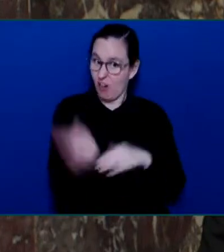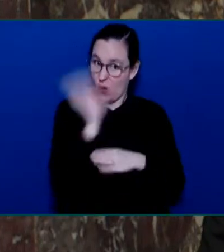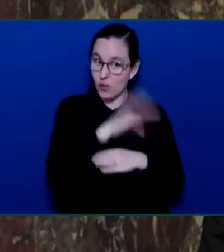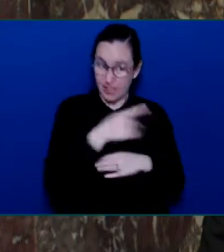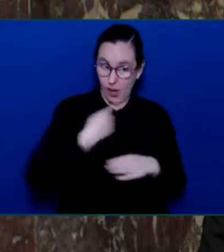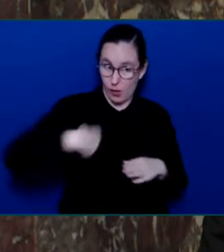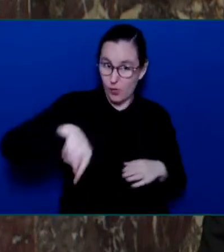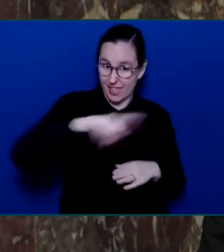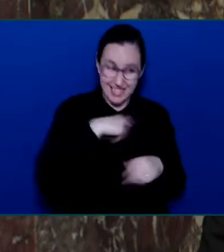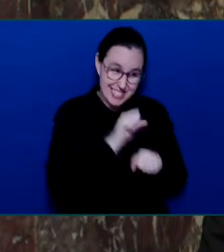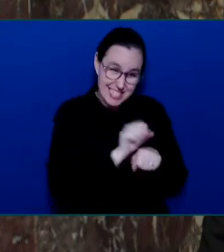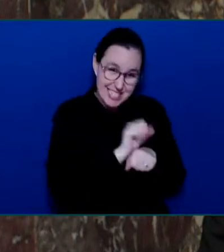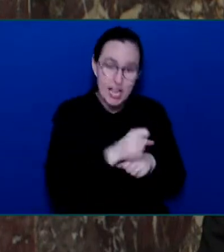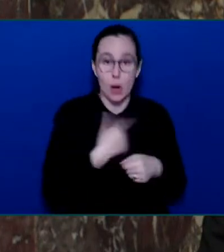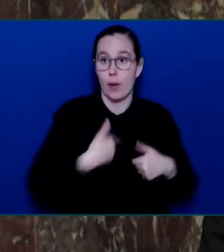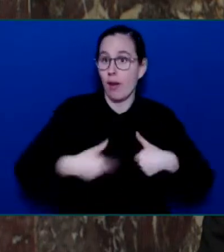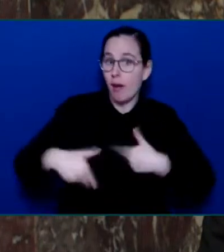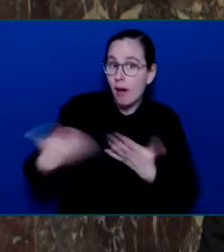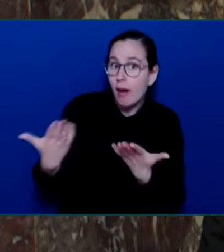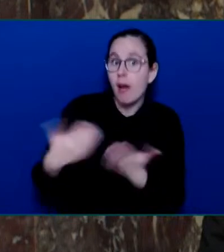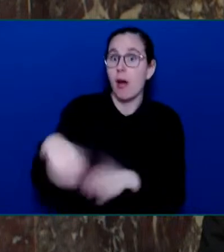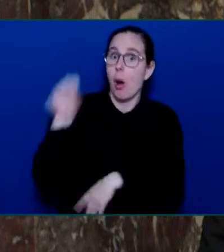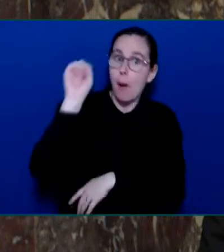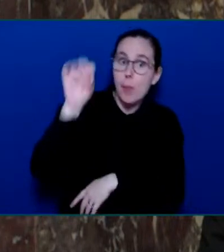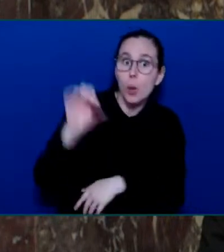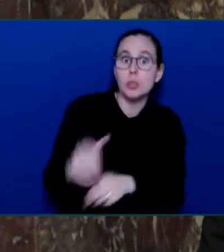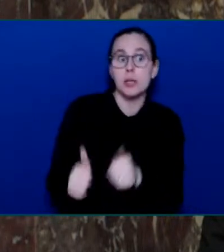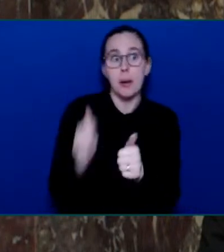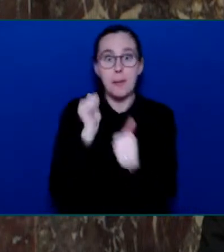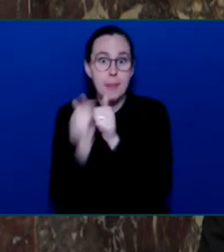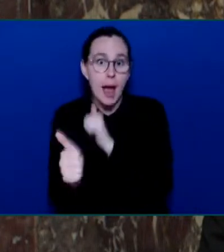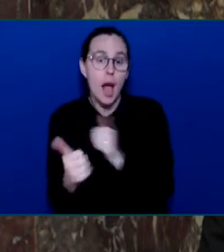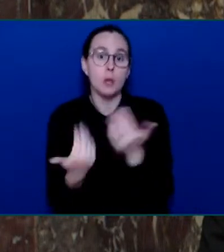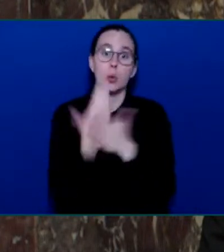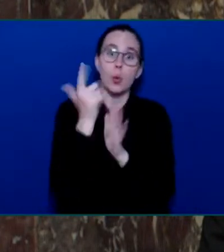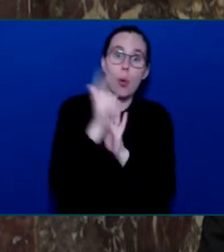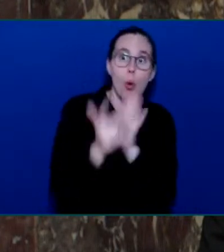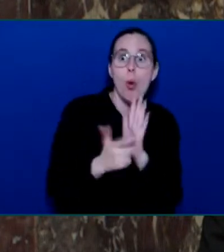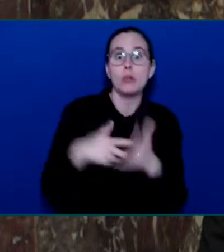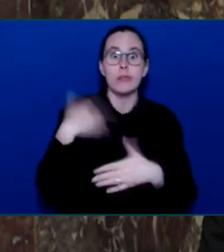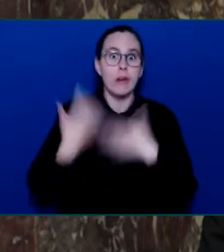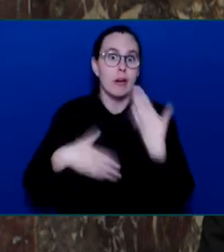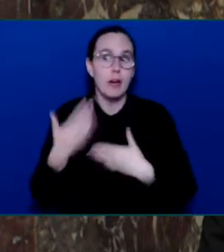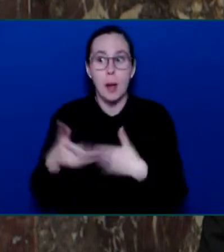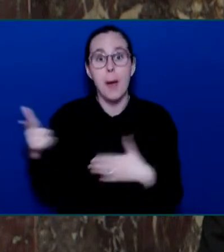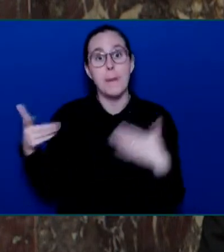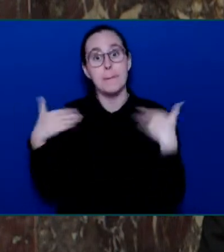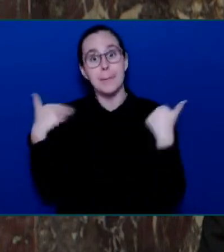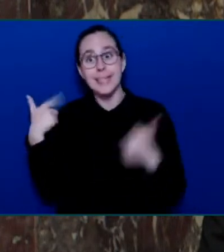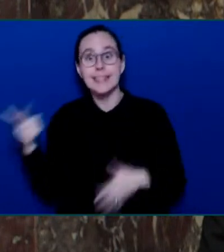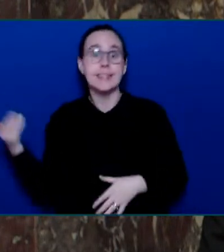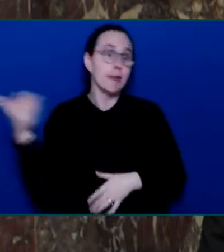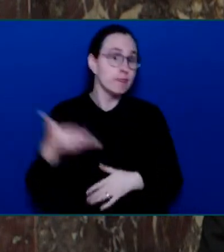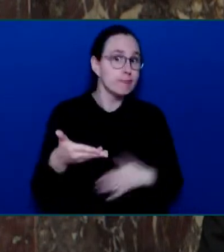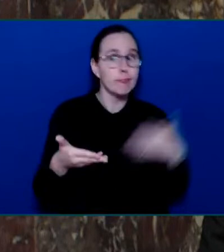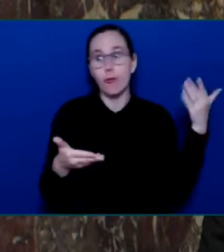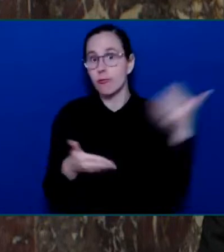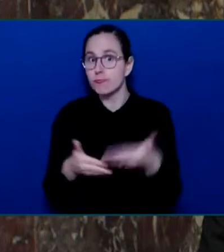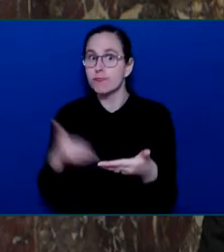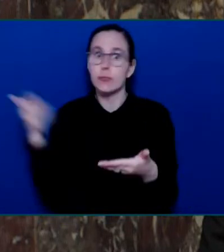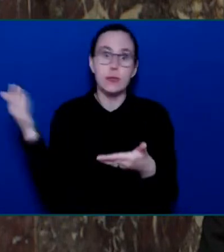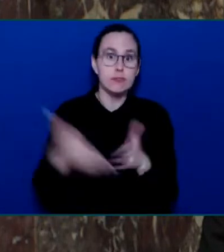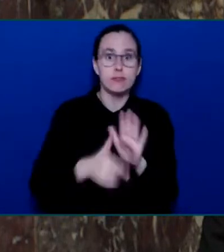And those bills are typically tabled by ministers. You probably won't see bills tabled and passed by private